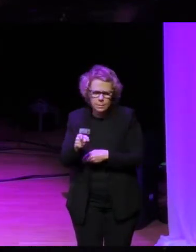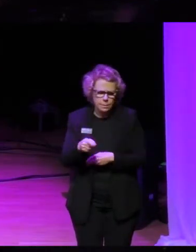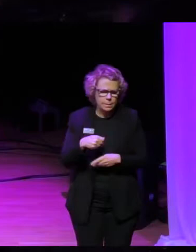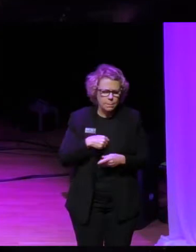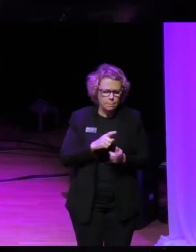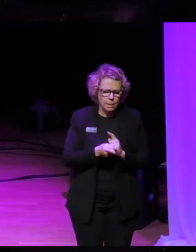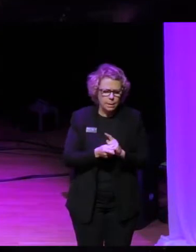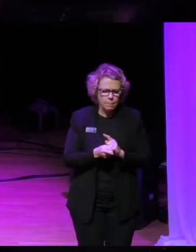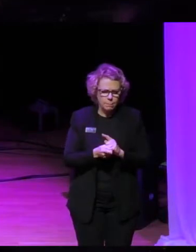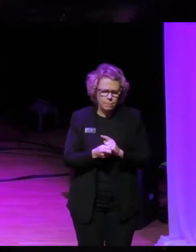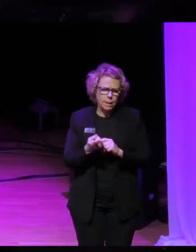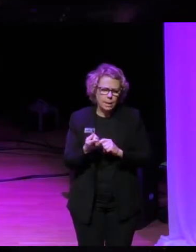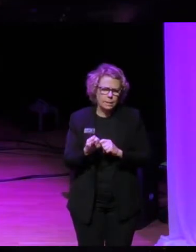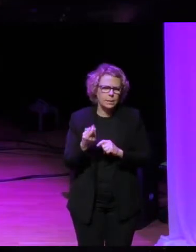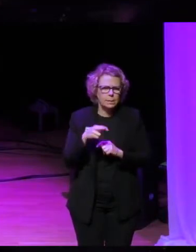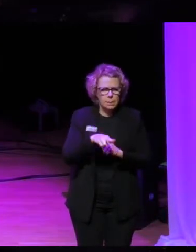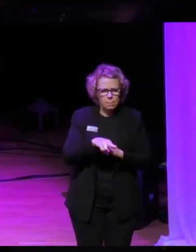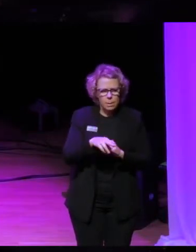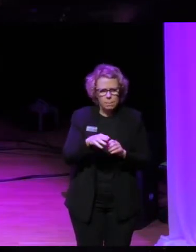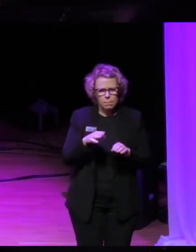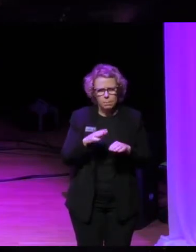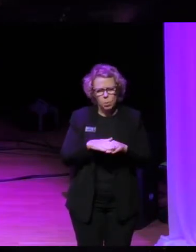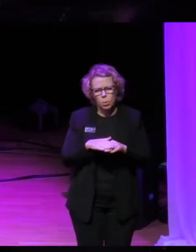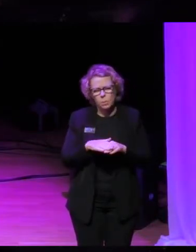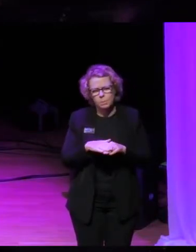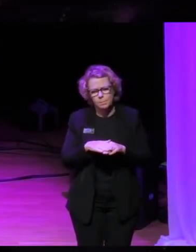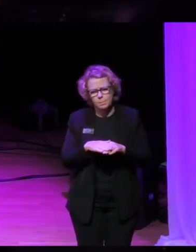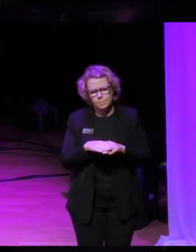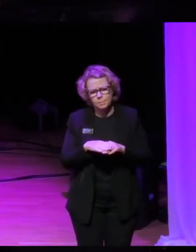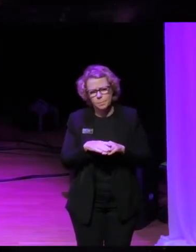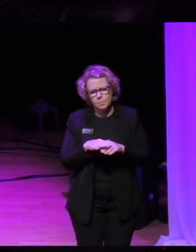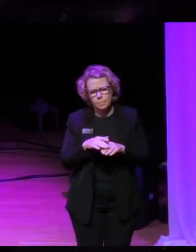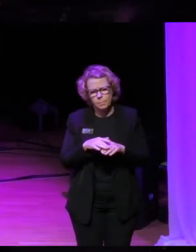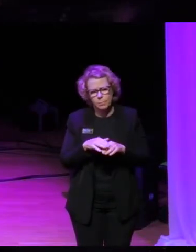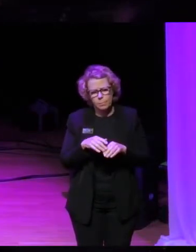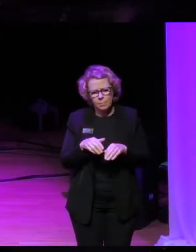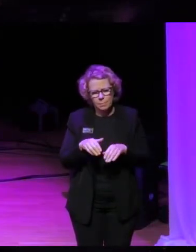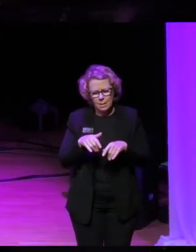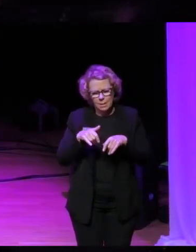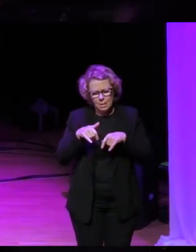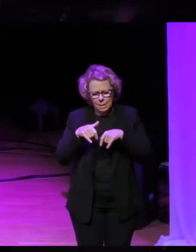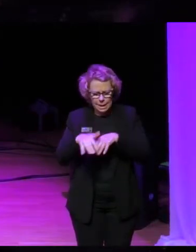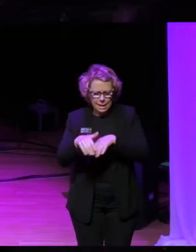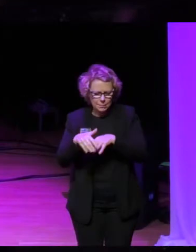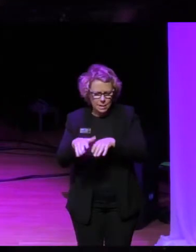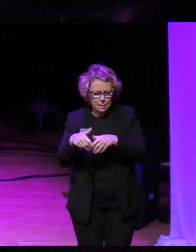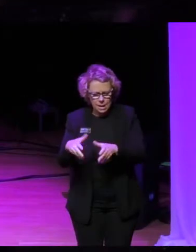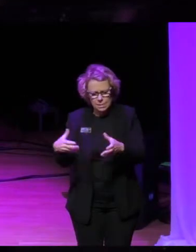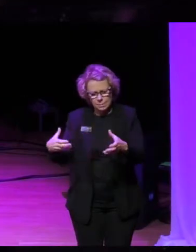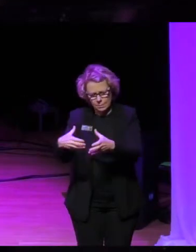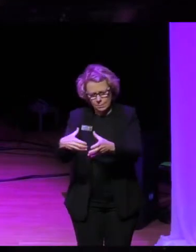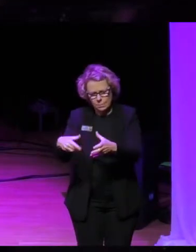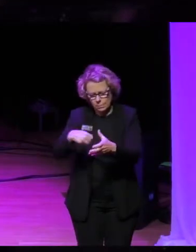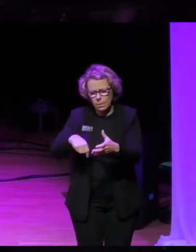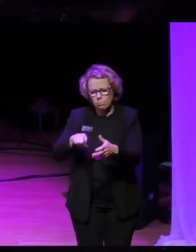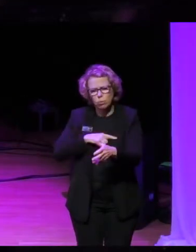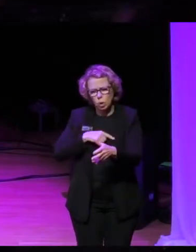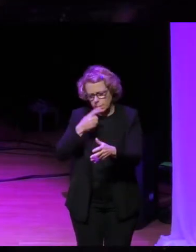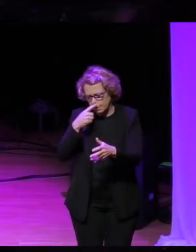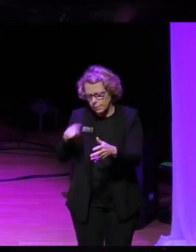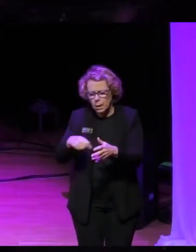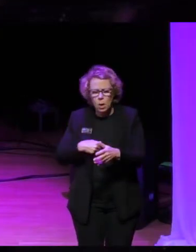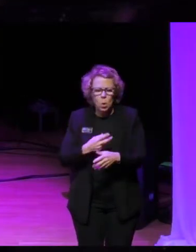been one example of just the targeting of the immigrant community. Of course, then we've seen other actions